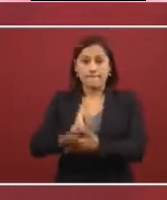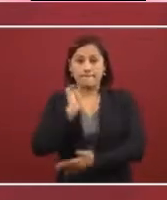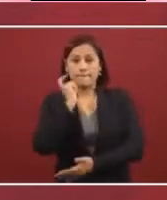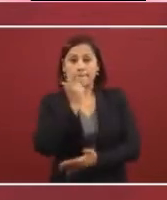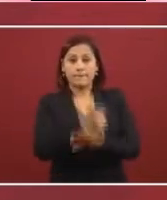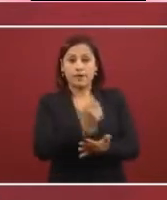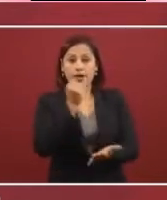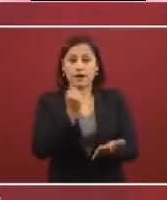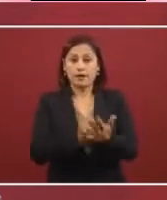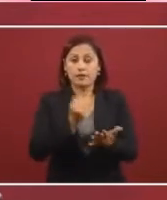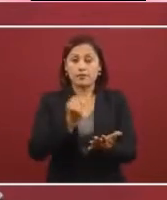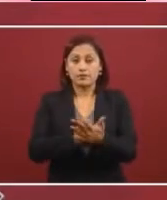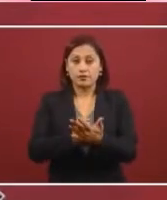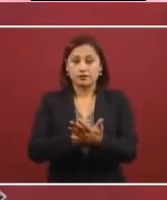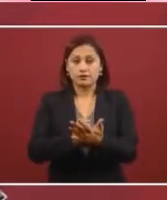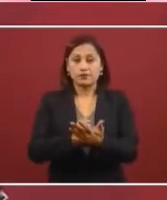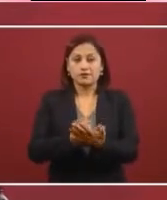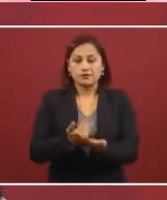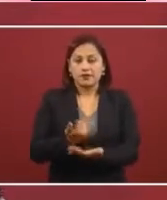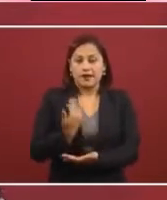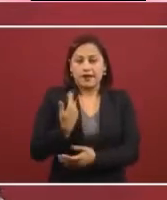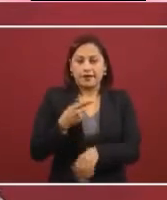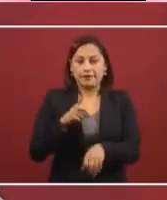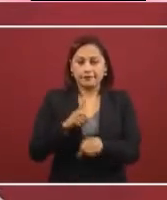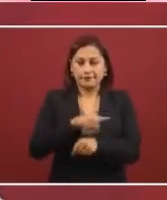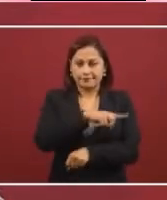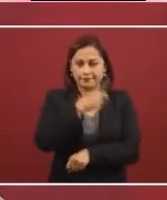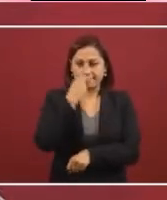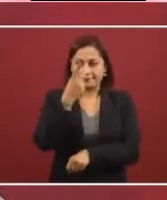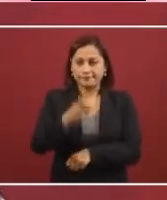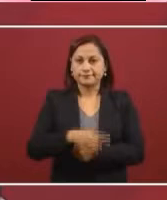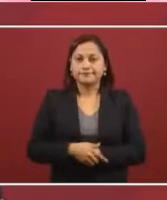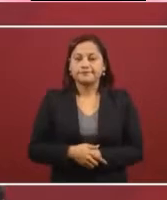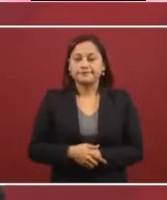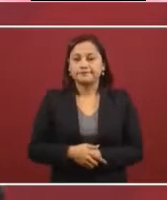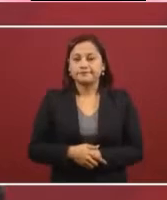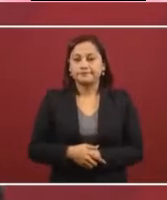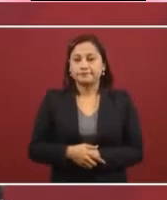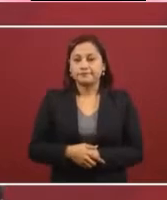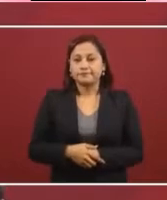tariffs that was presented a few days ago.